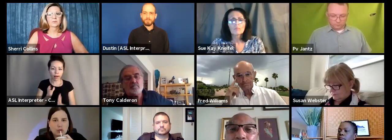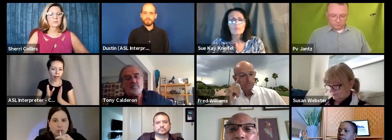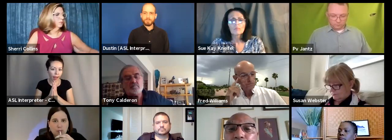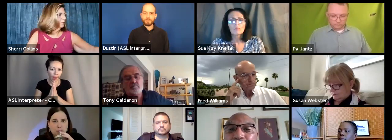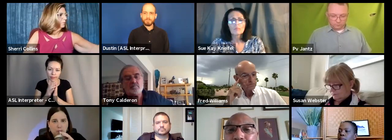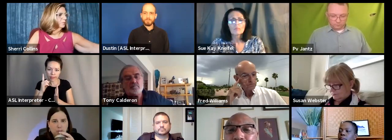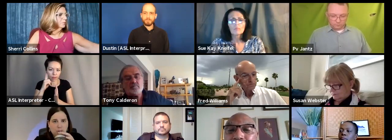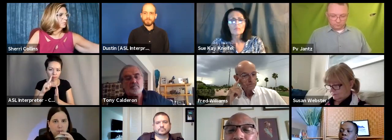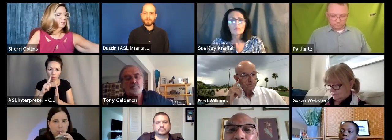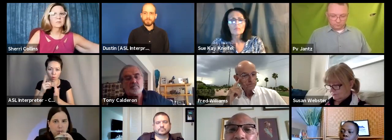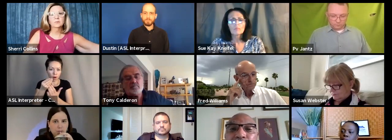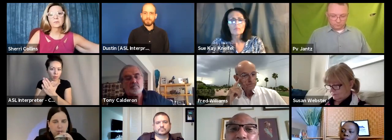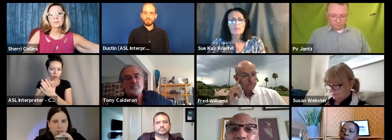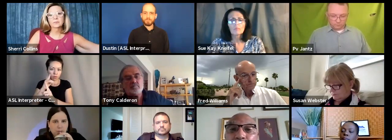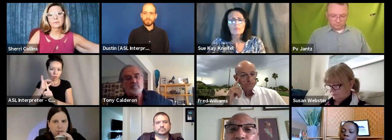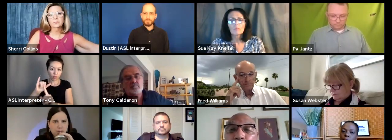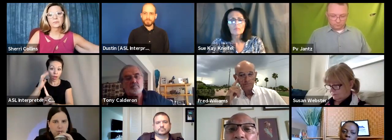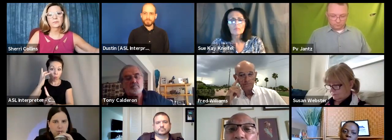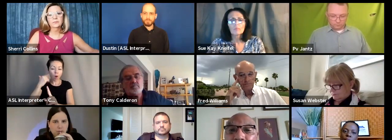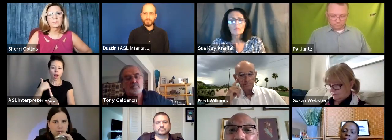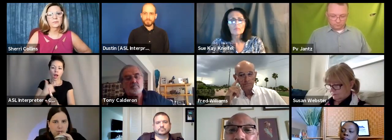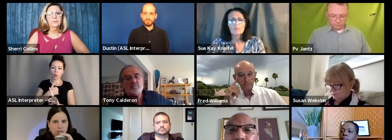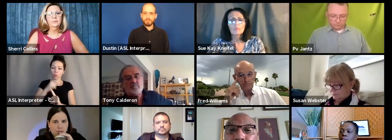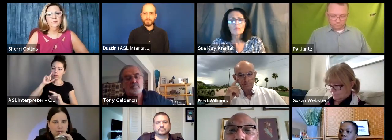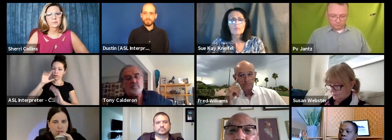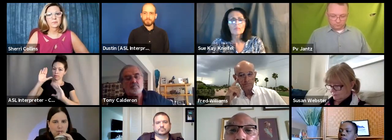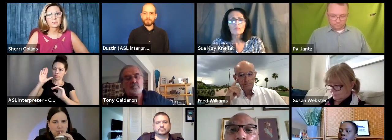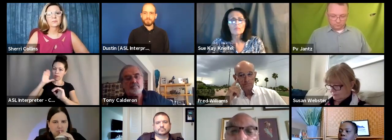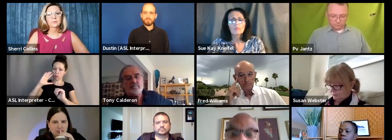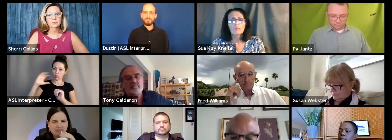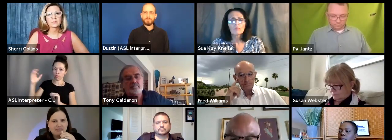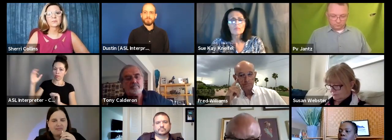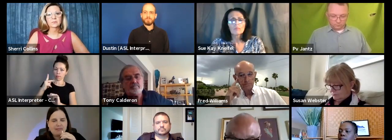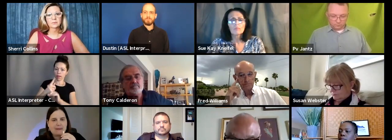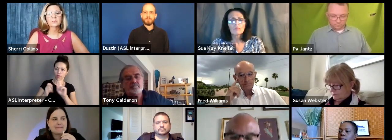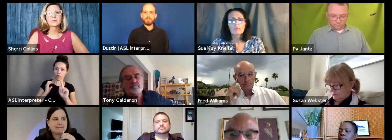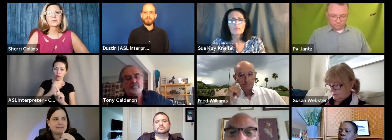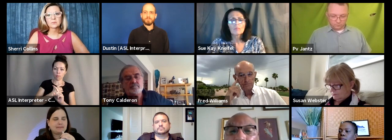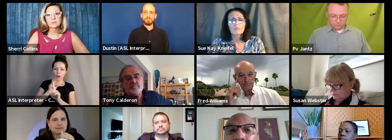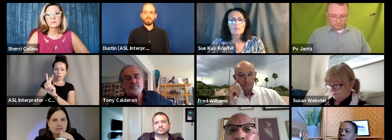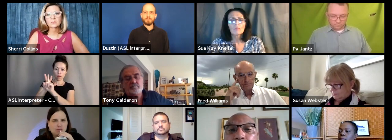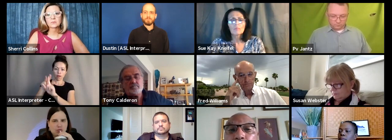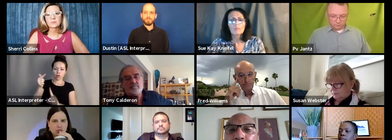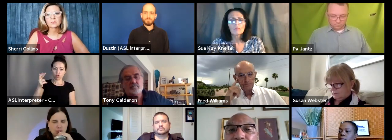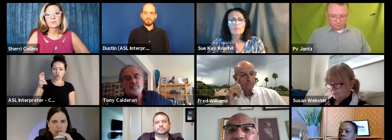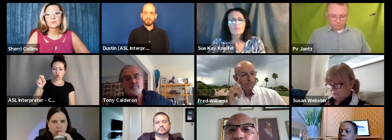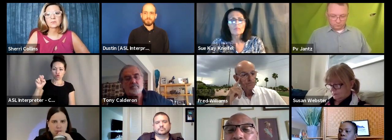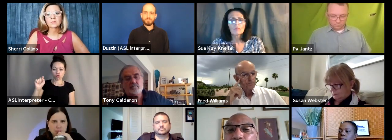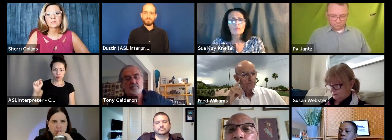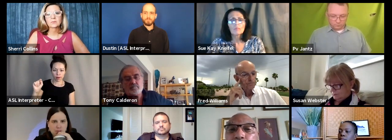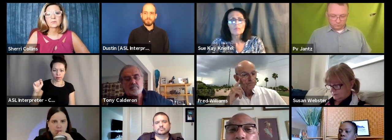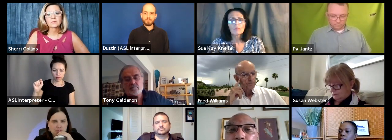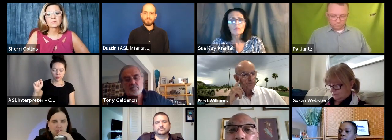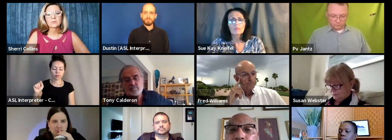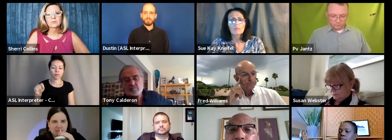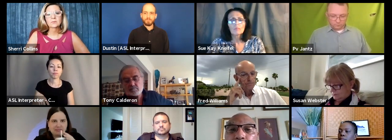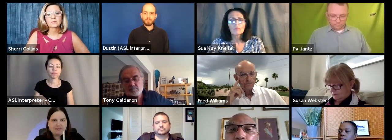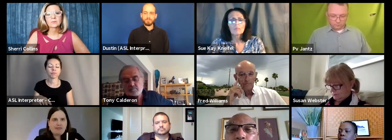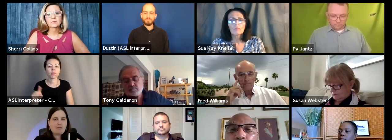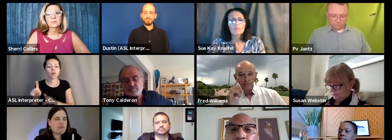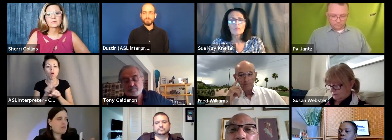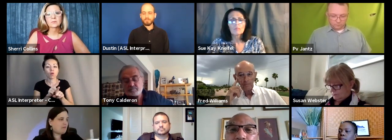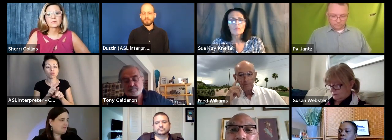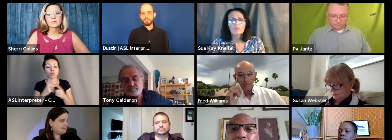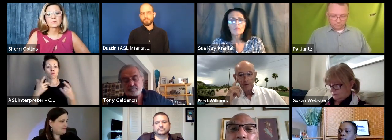it because we expect to get it in return from the grant. In addition to that, we filled out